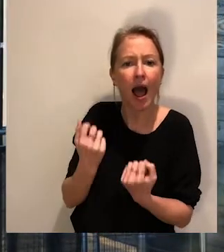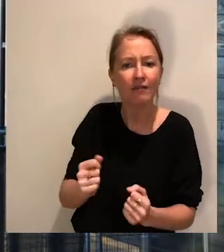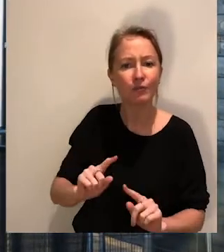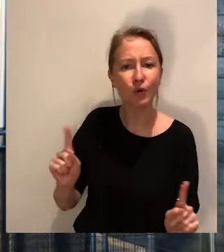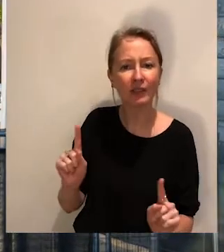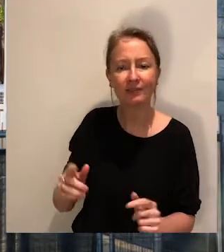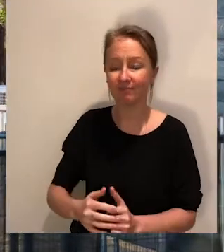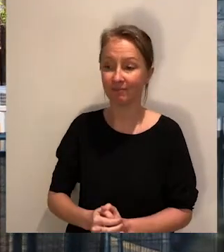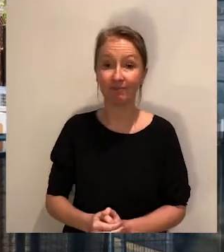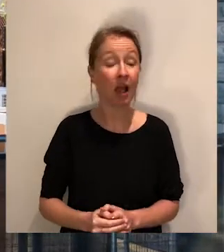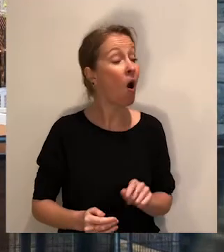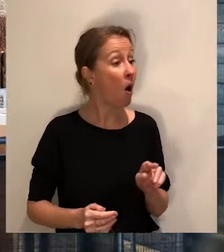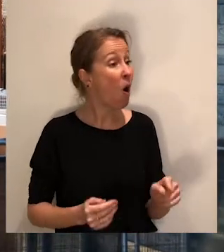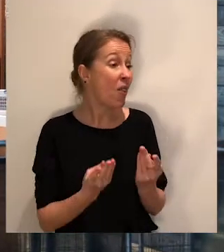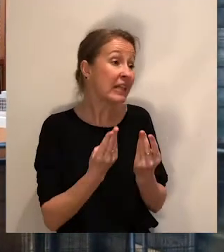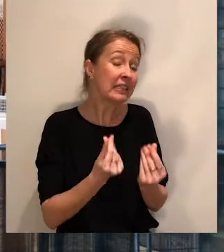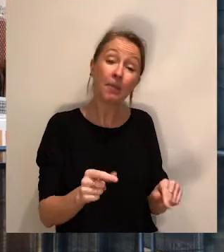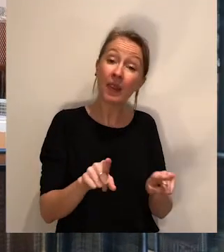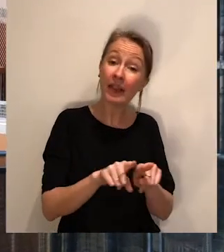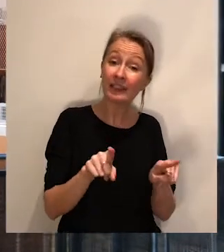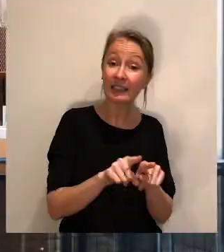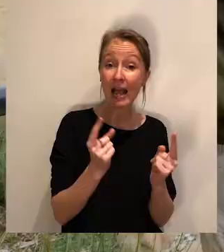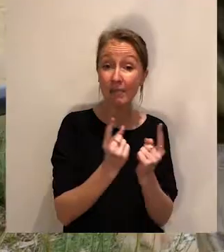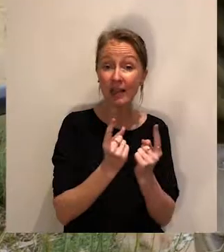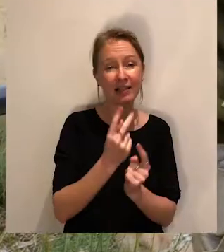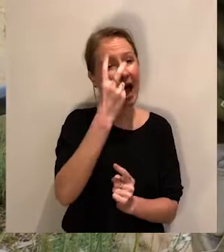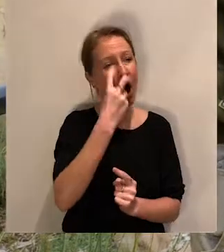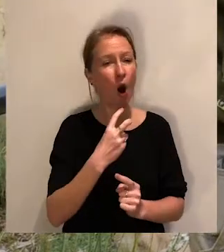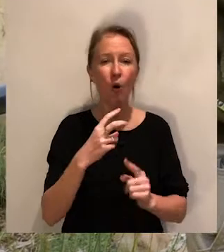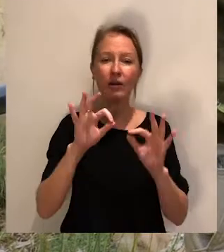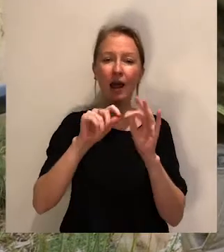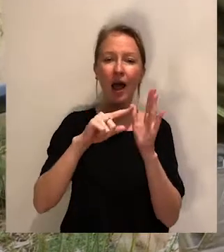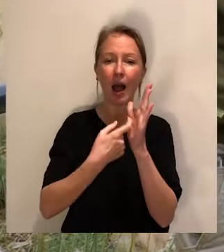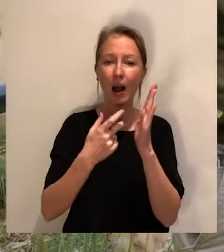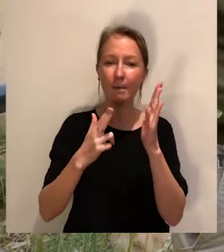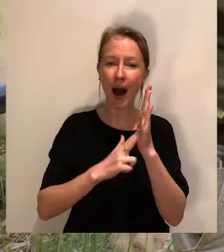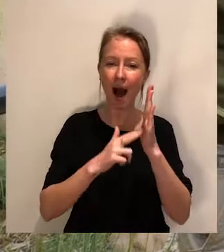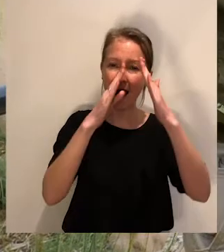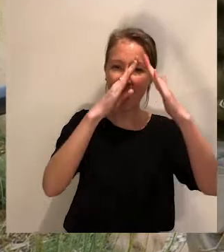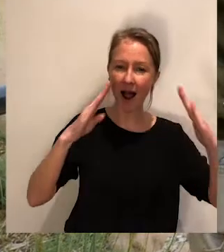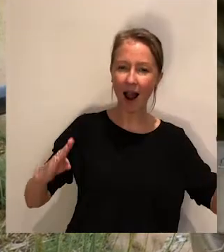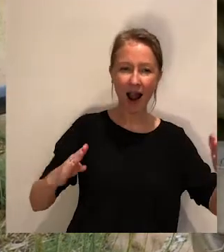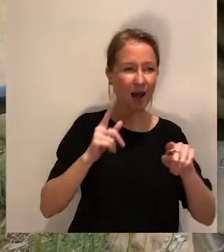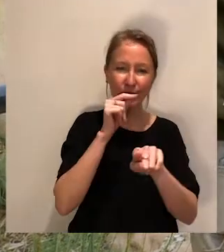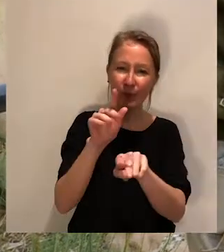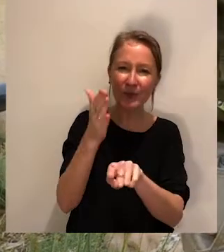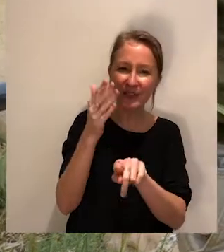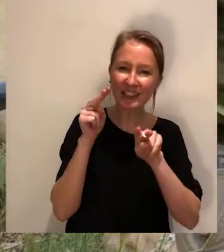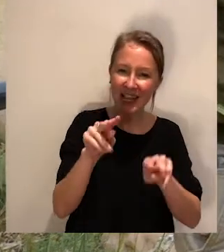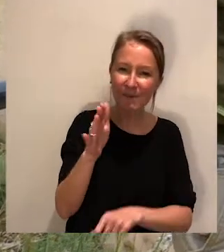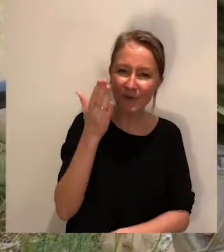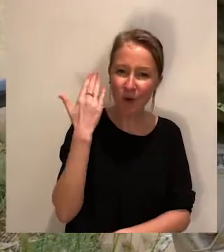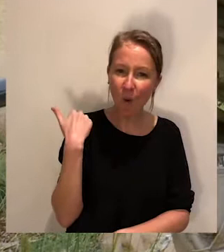certainly some familiar sights in here. So their old barn is still here, that old beautiful barn that many visitors would have photos of.